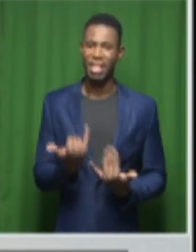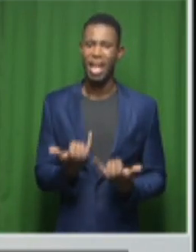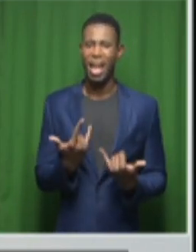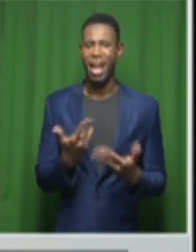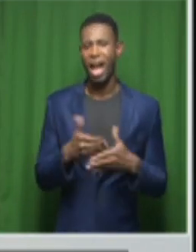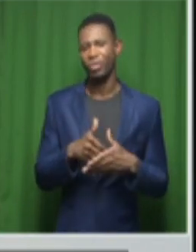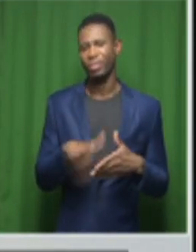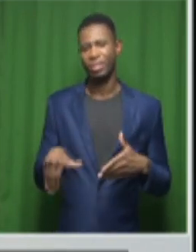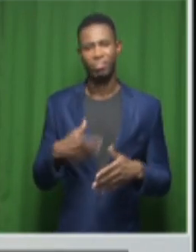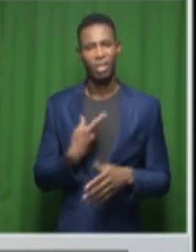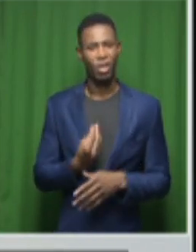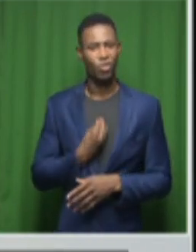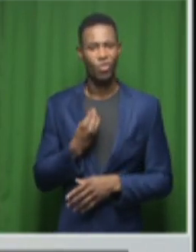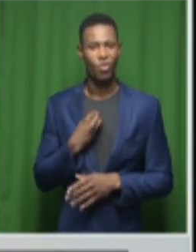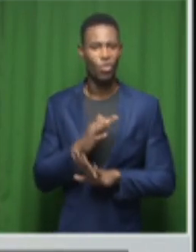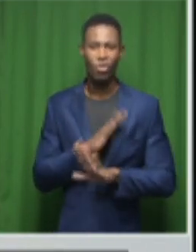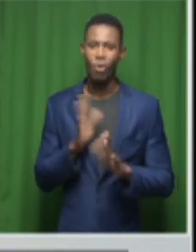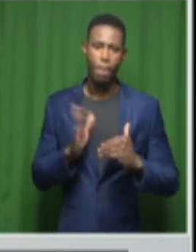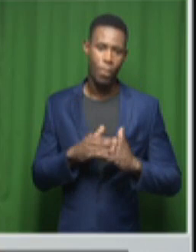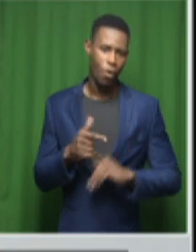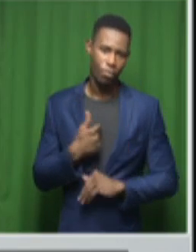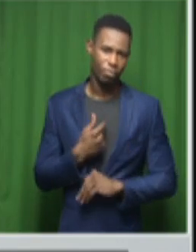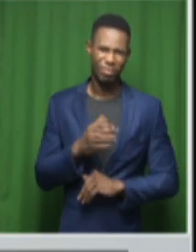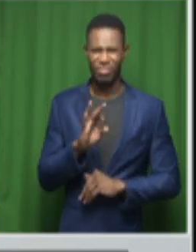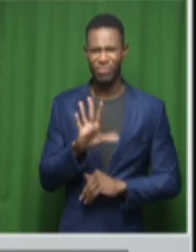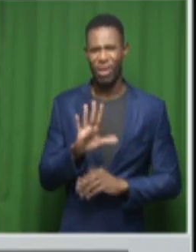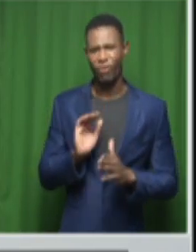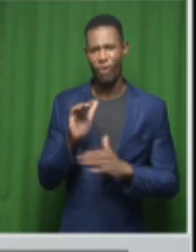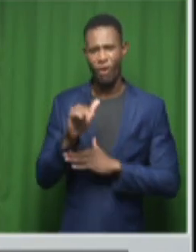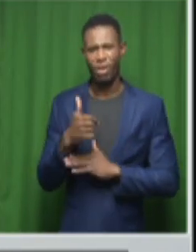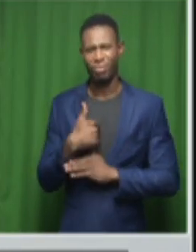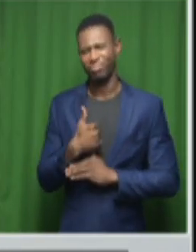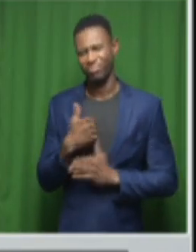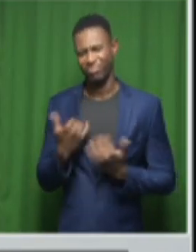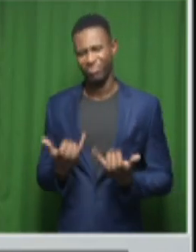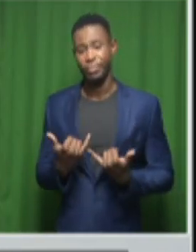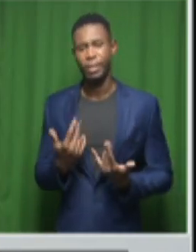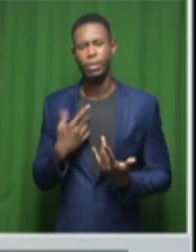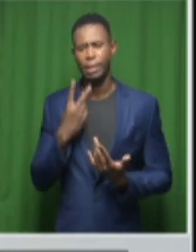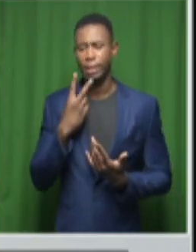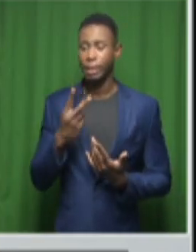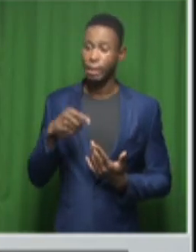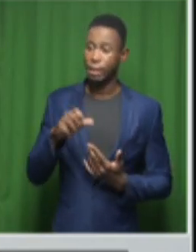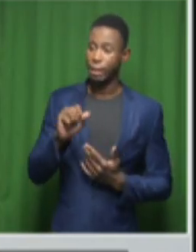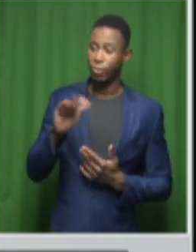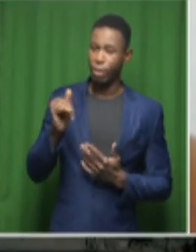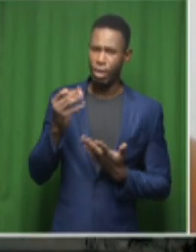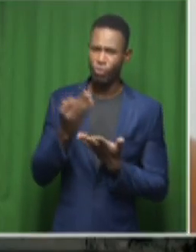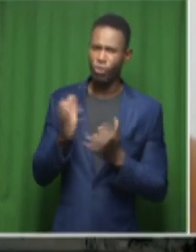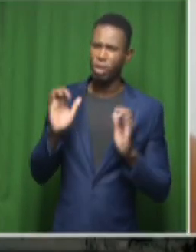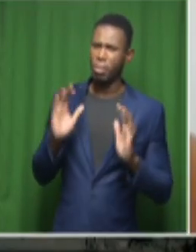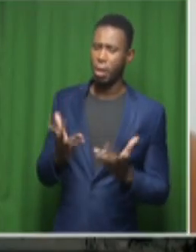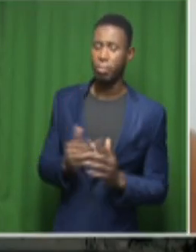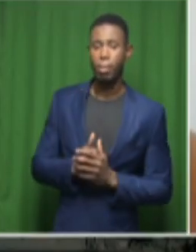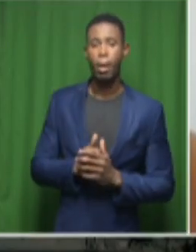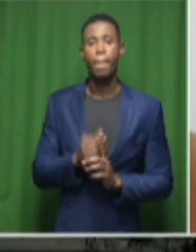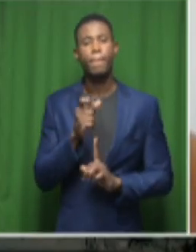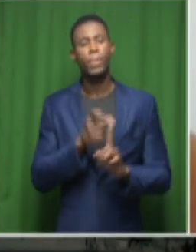have different ways that we look at the idea of freedom in South Africa. Who are some of these artists?